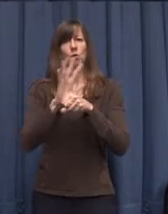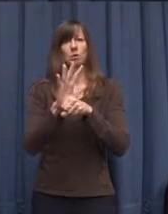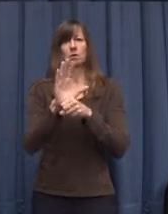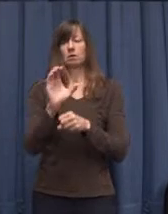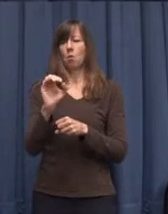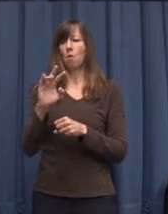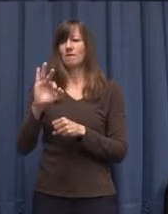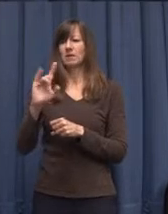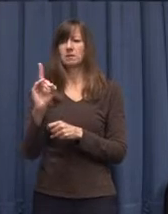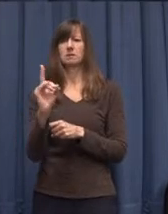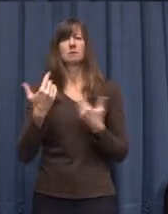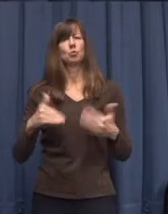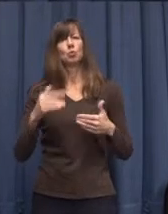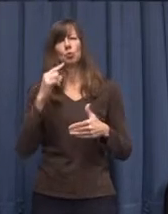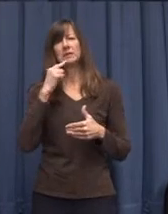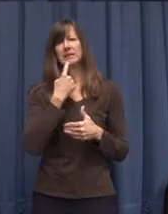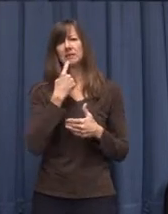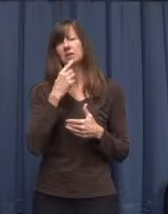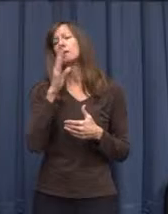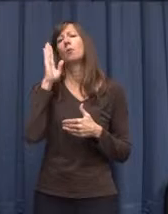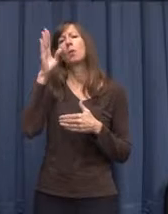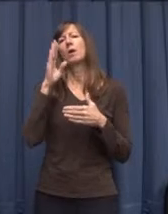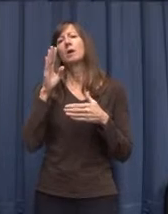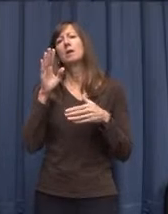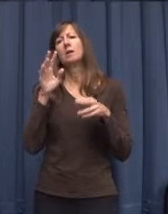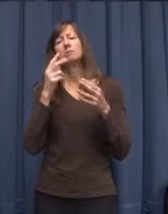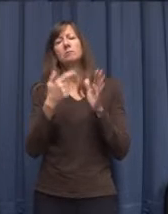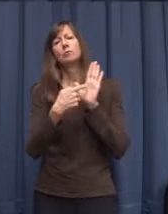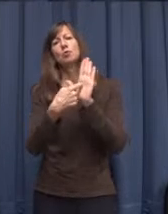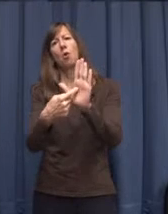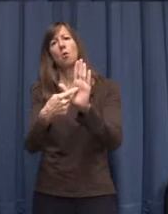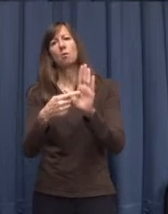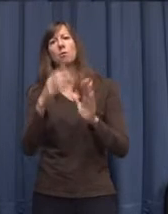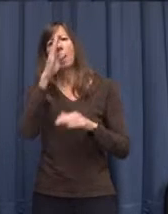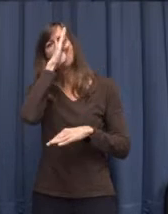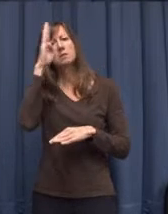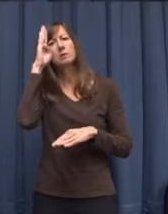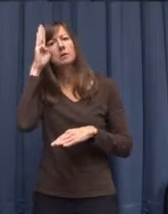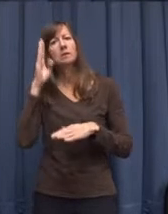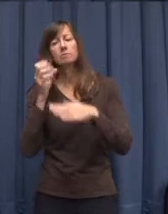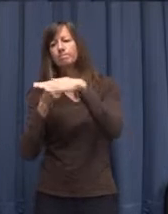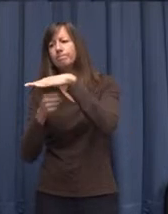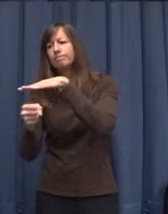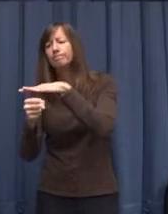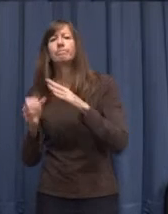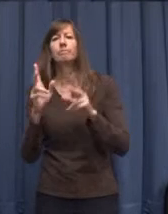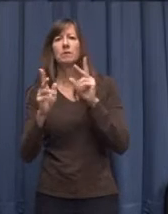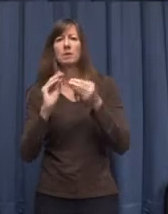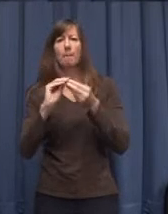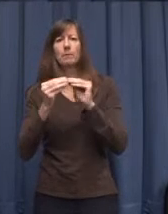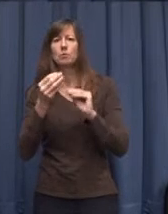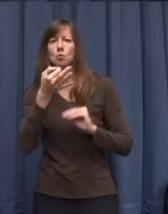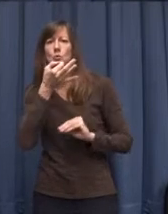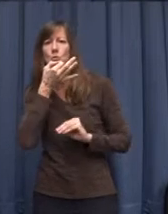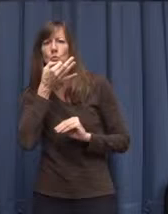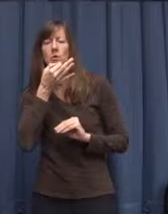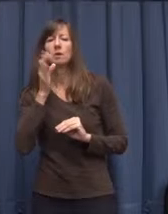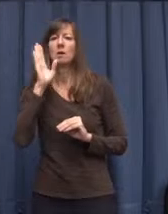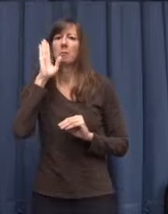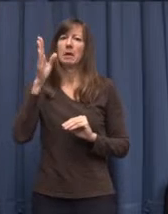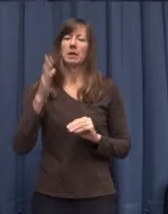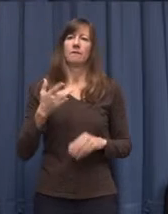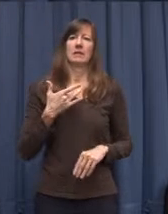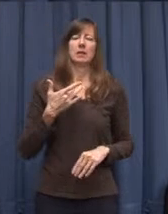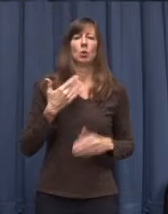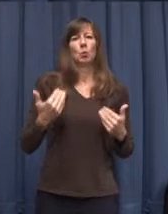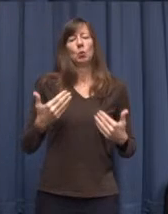going to talk about here in a second, I do fear that there's the potential for more tragedy to come given